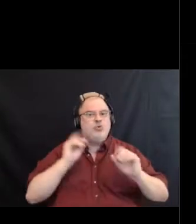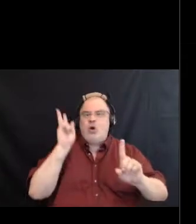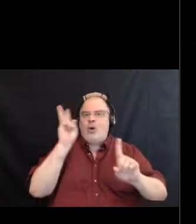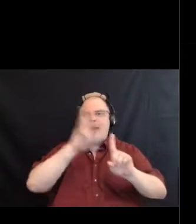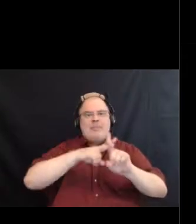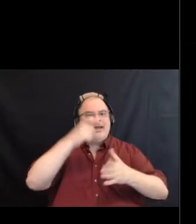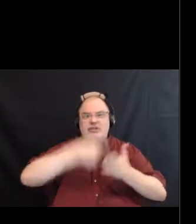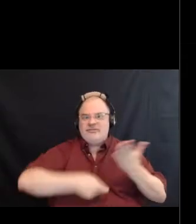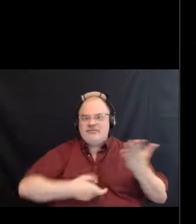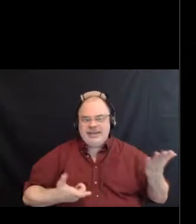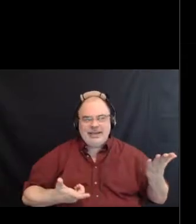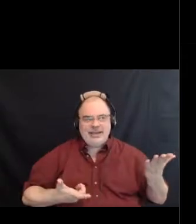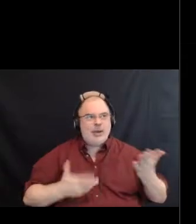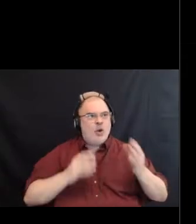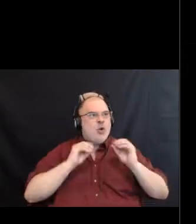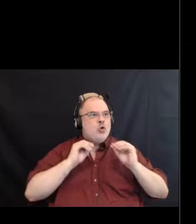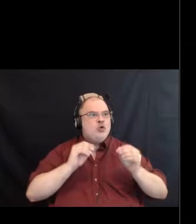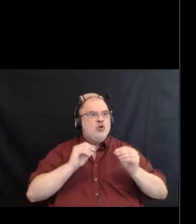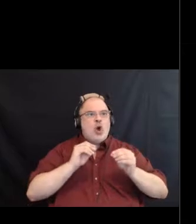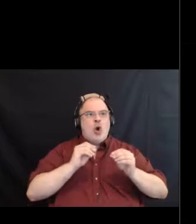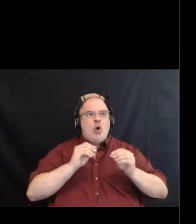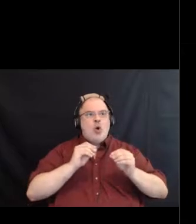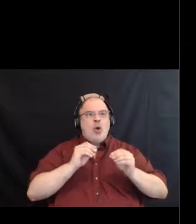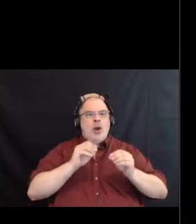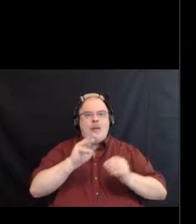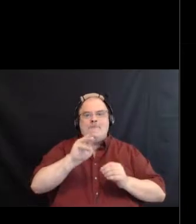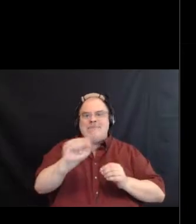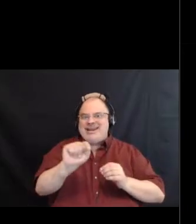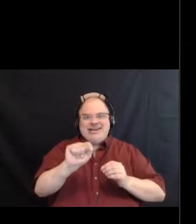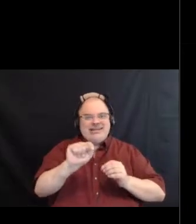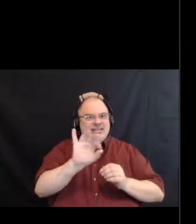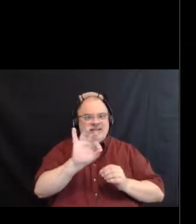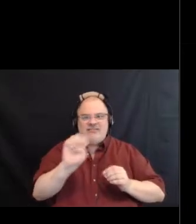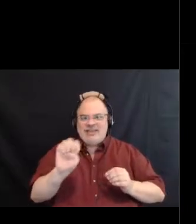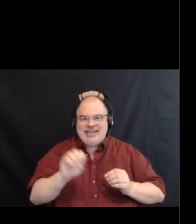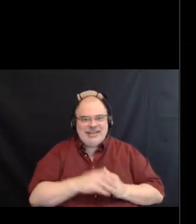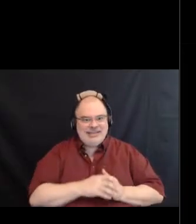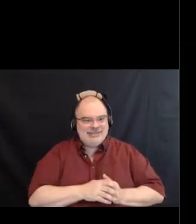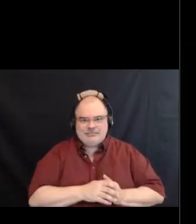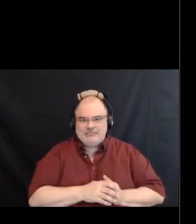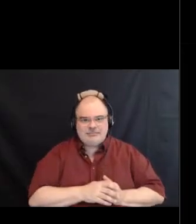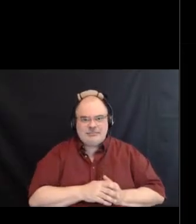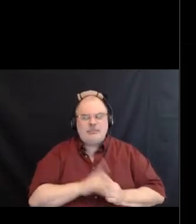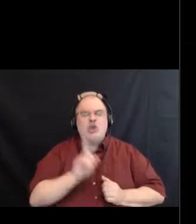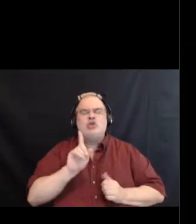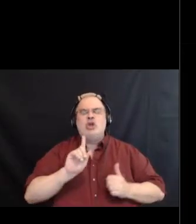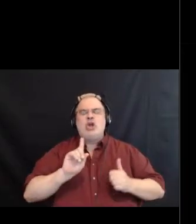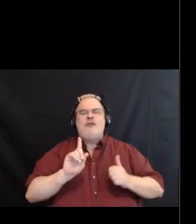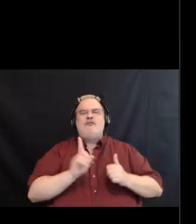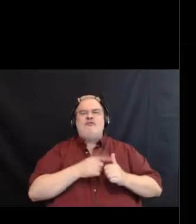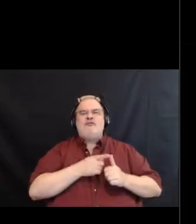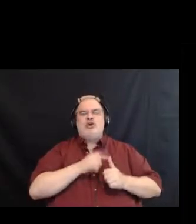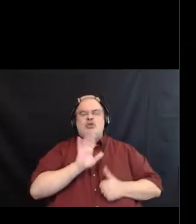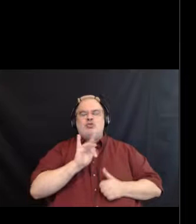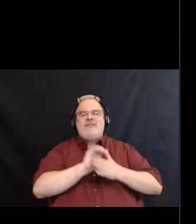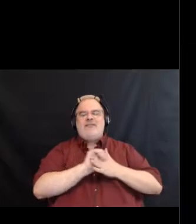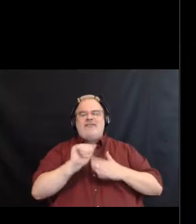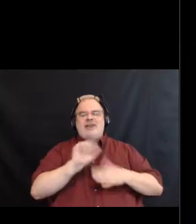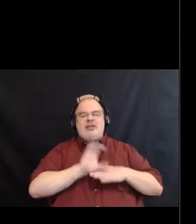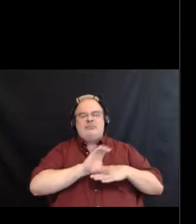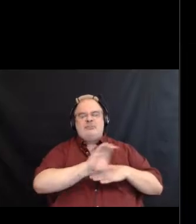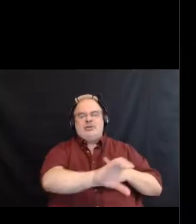or account maintenance fee. There is a minimum $25 contribution to the account, but once again, that is that person's